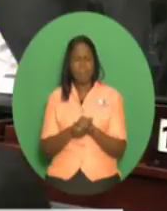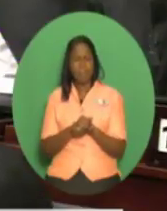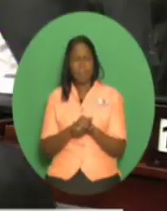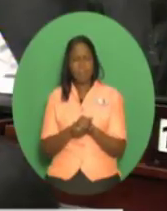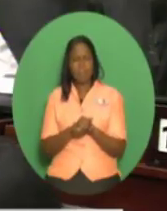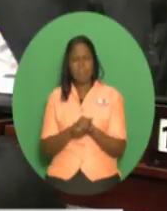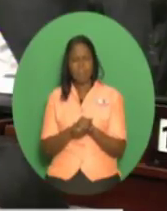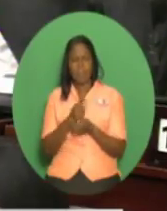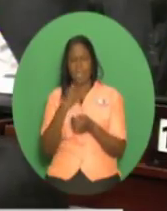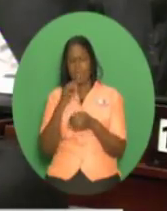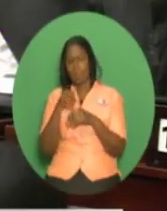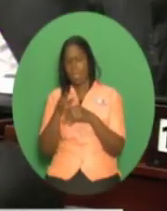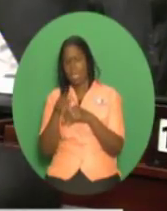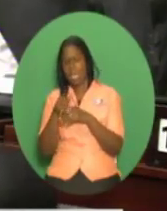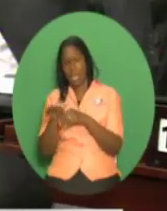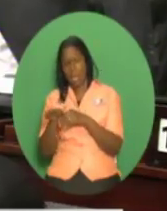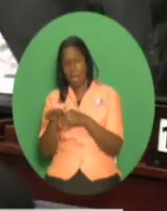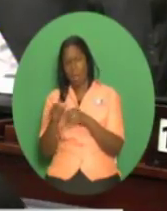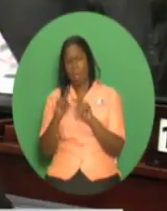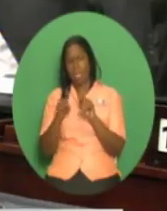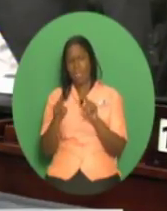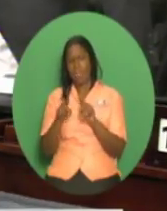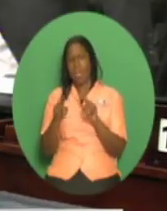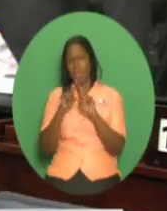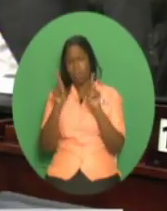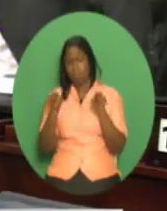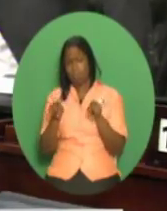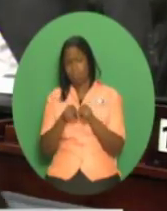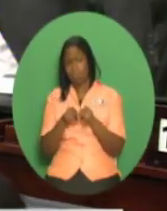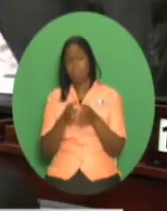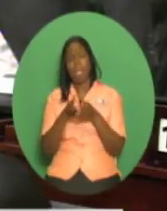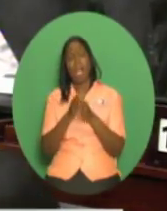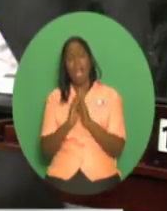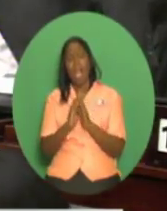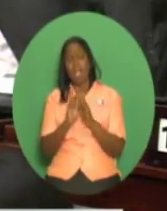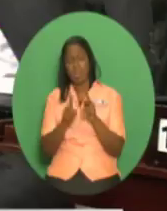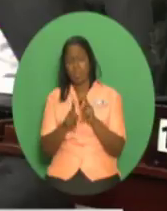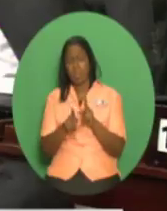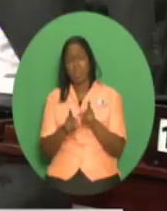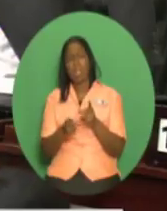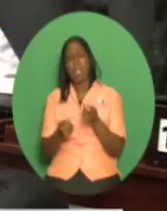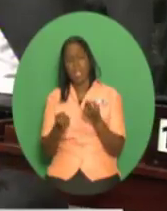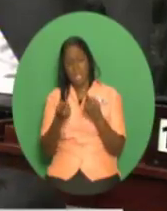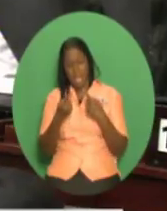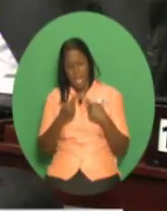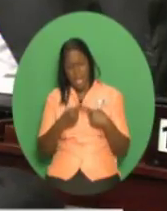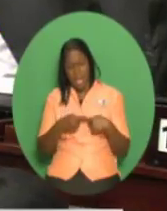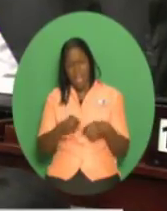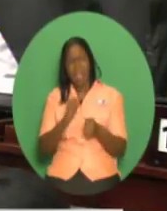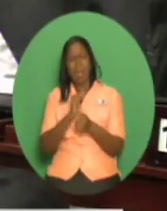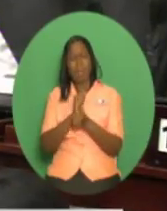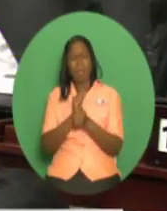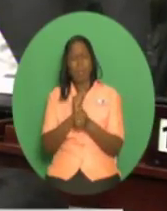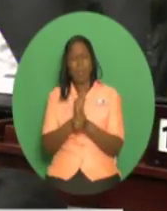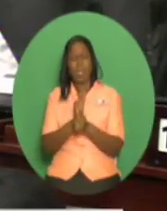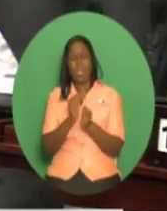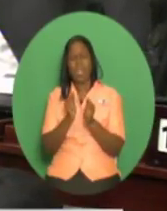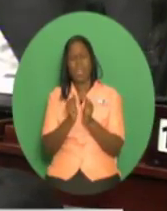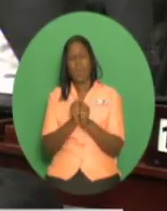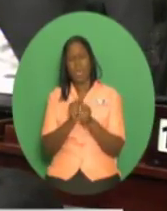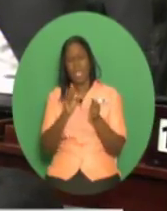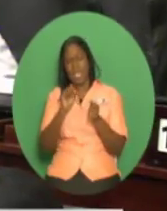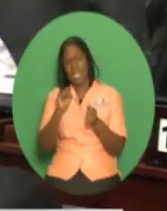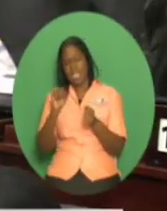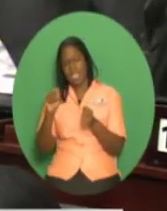out advertisements online for the recruitment of a number of specialists in these areas. And this